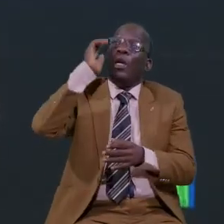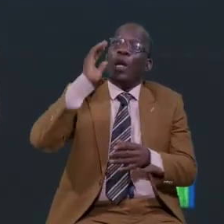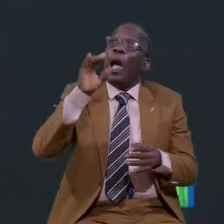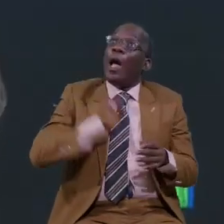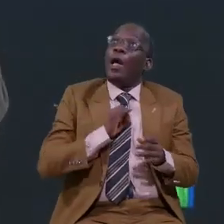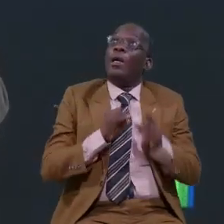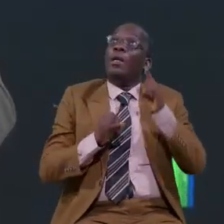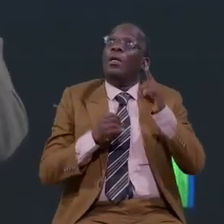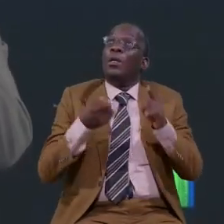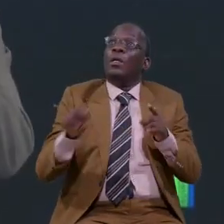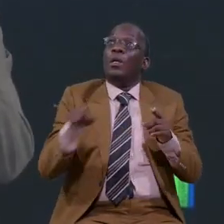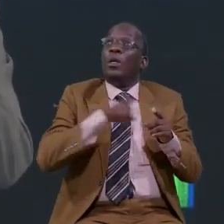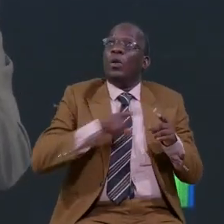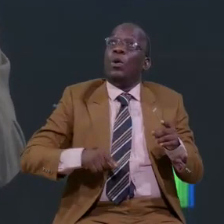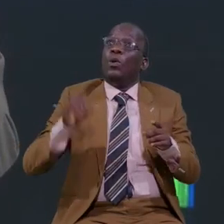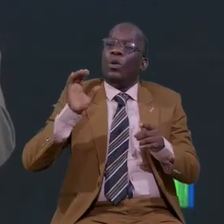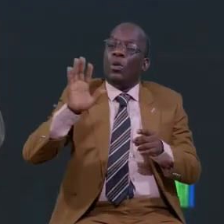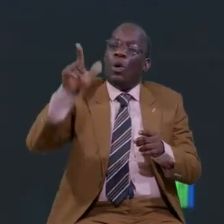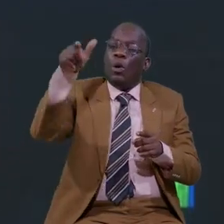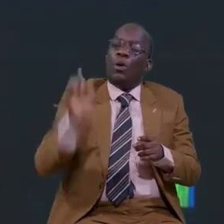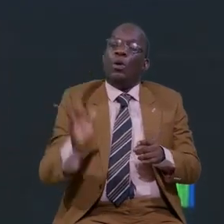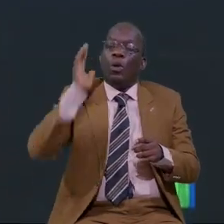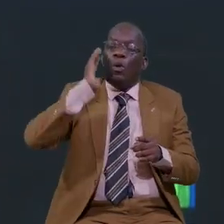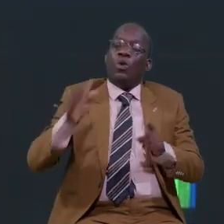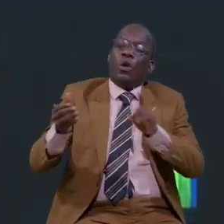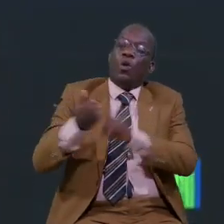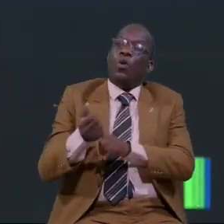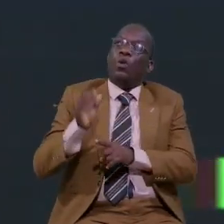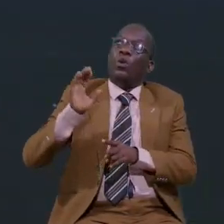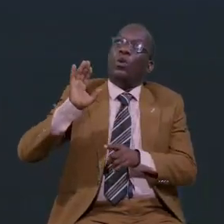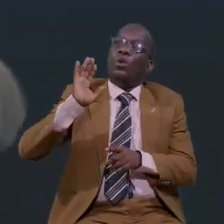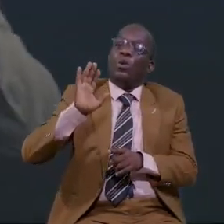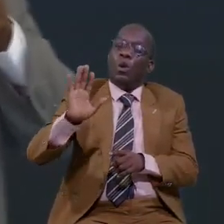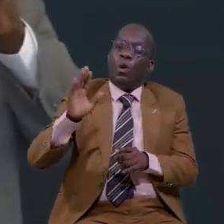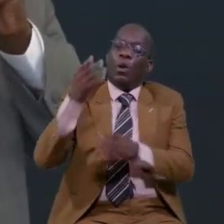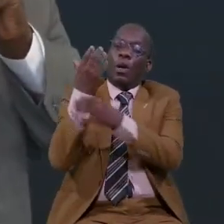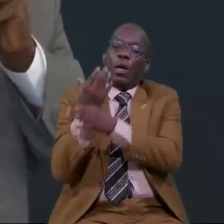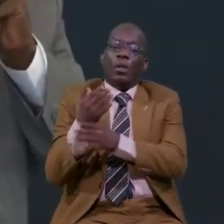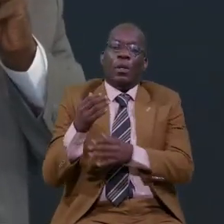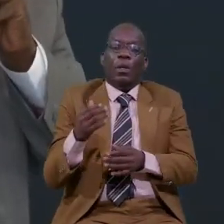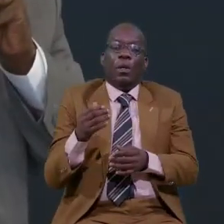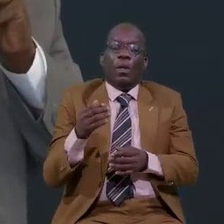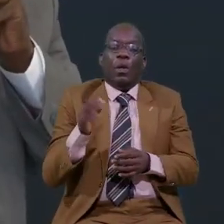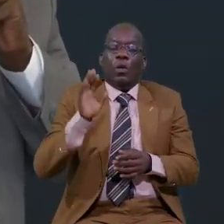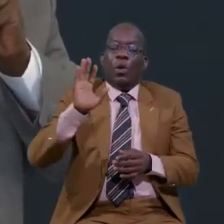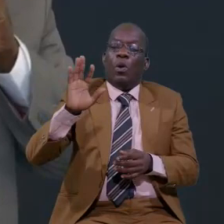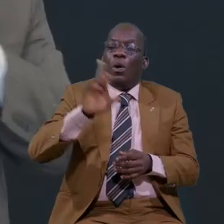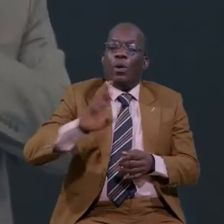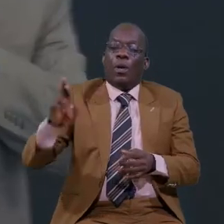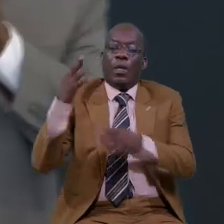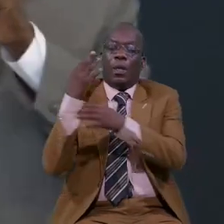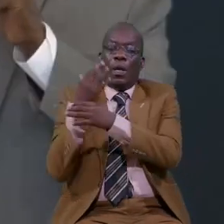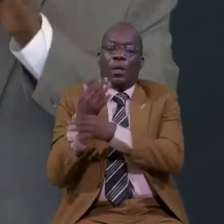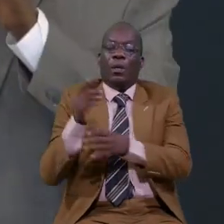thy God, will uphold that hand, will hold thy hand, thy right hand, saying unto